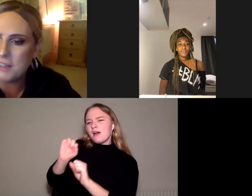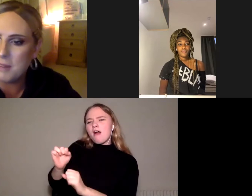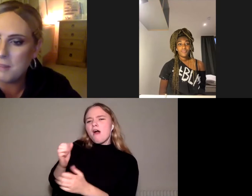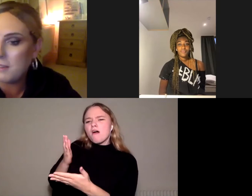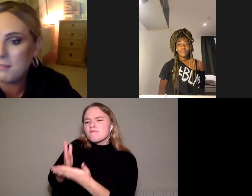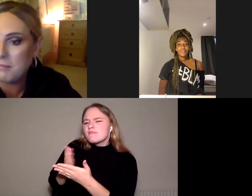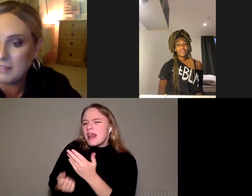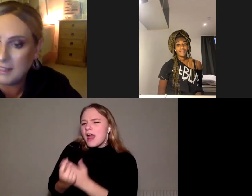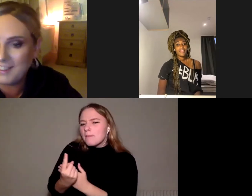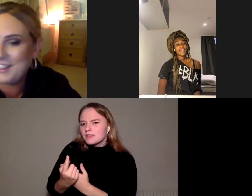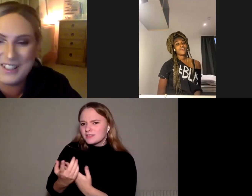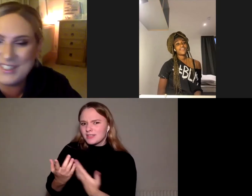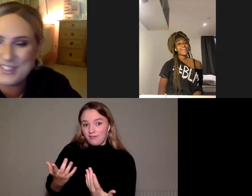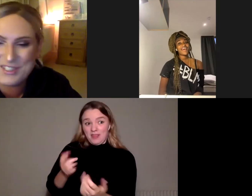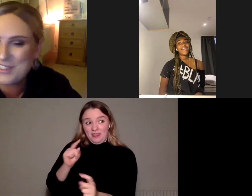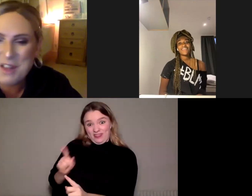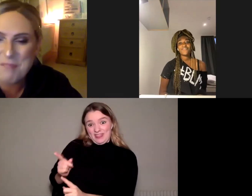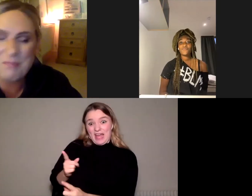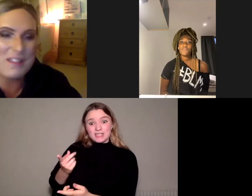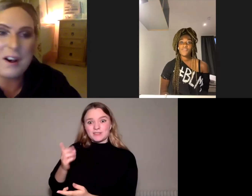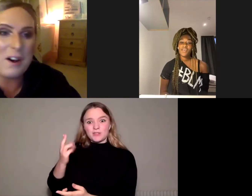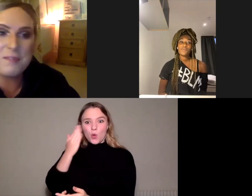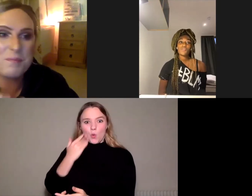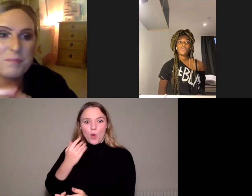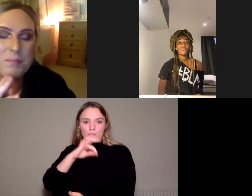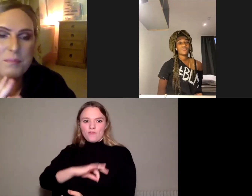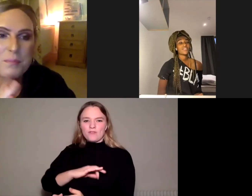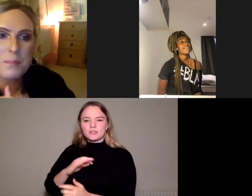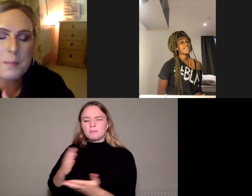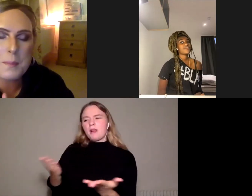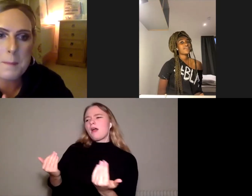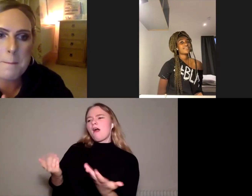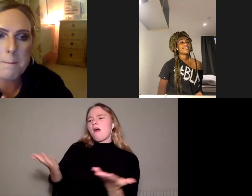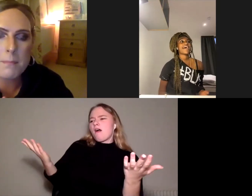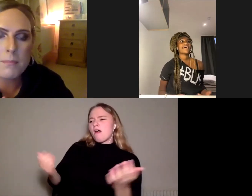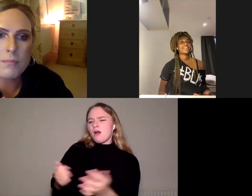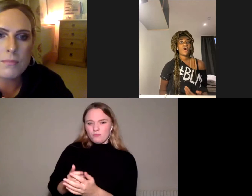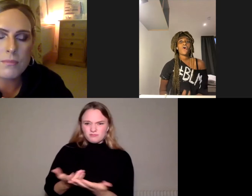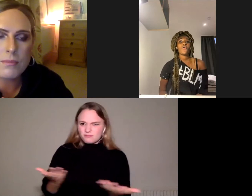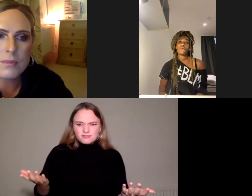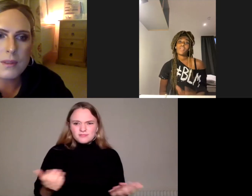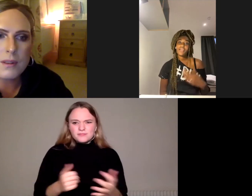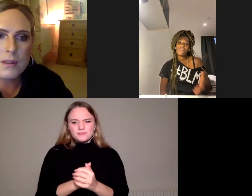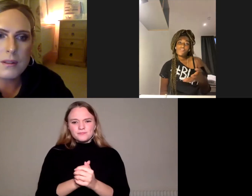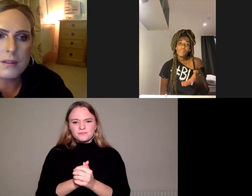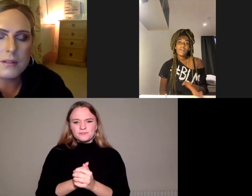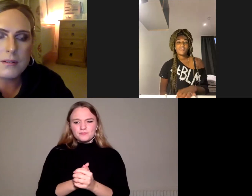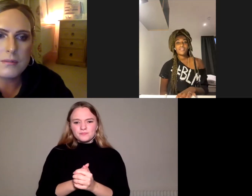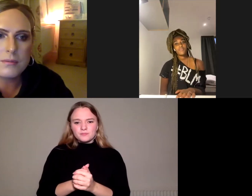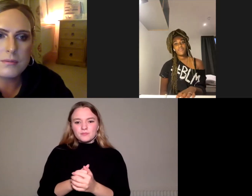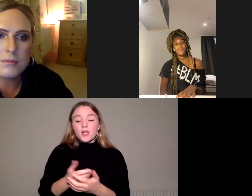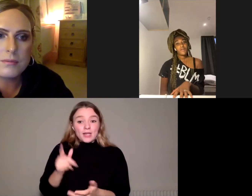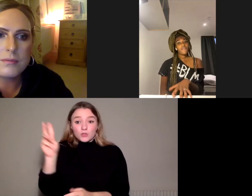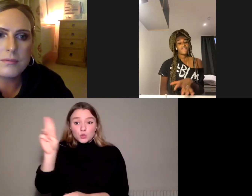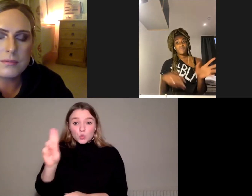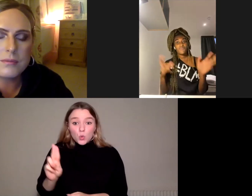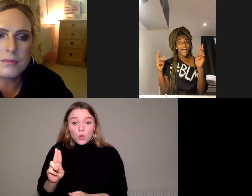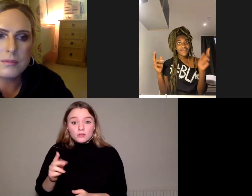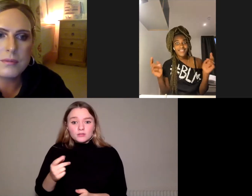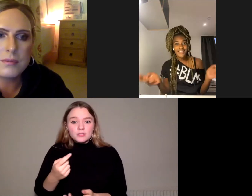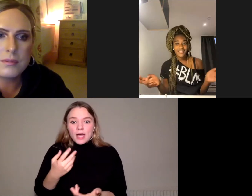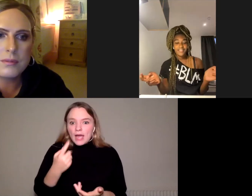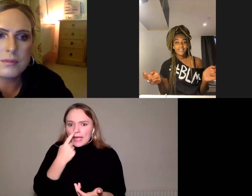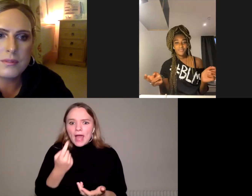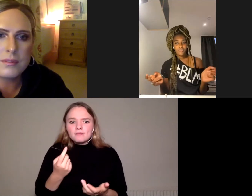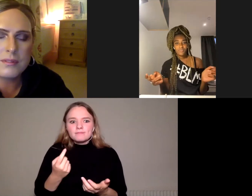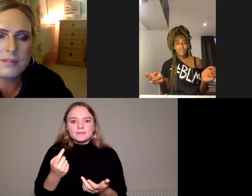action, in my opinion. But like, even with some schools, they've said, oh, like, could you put some